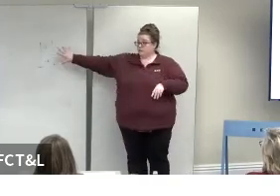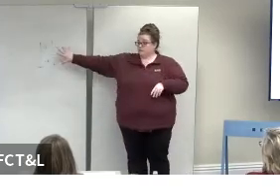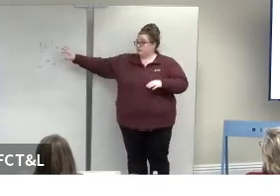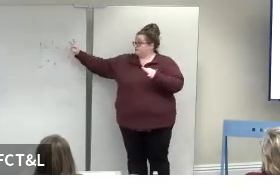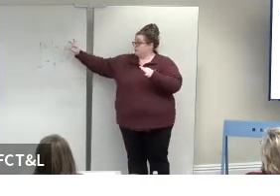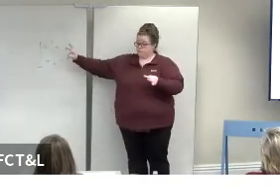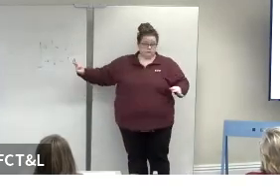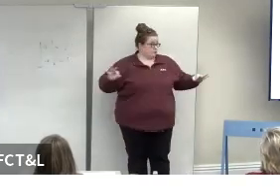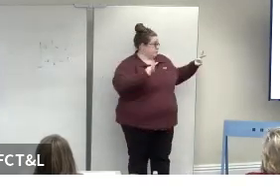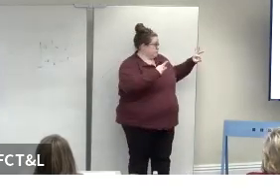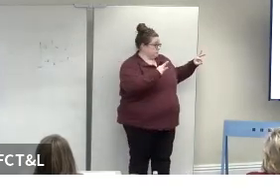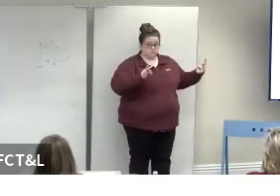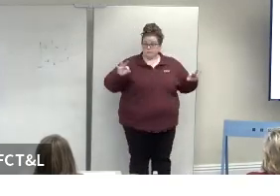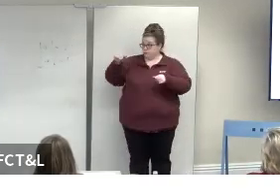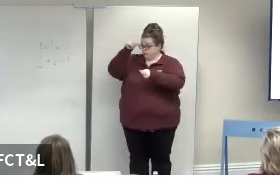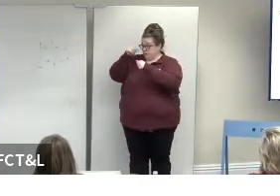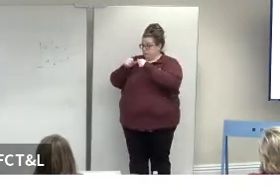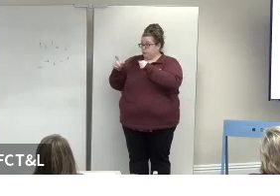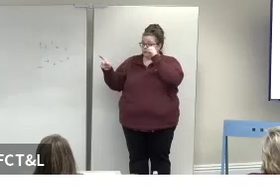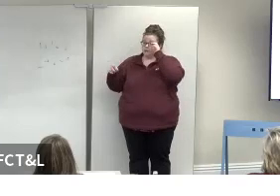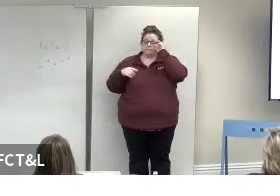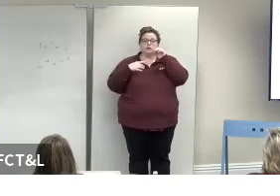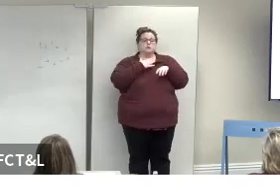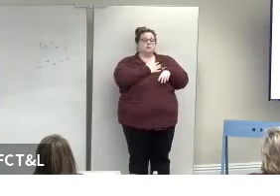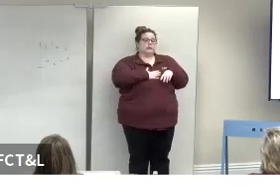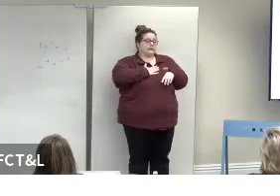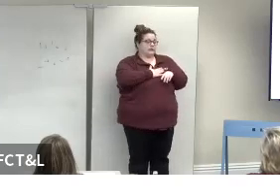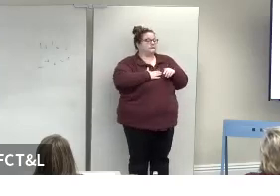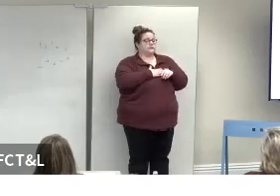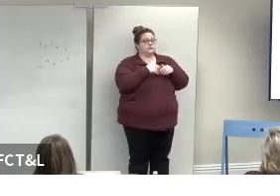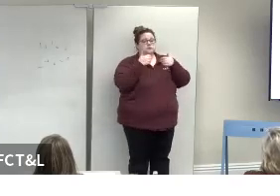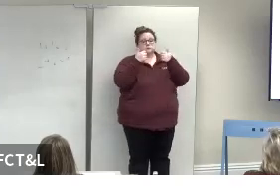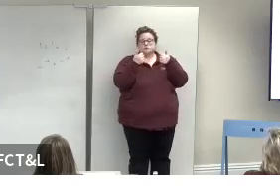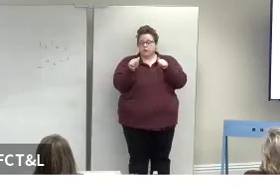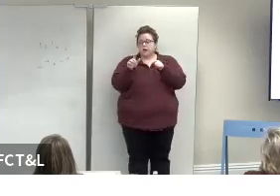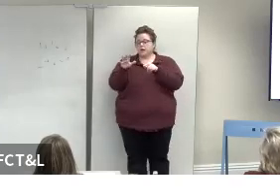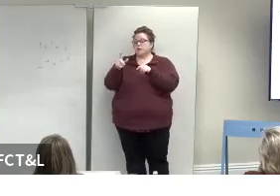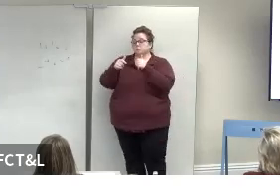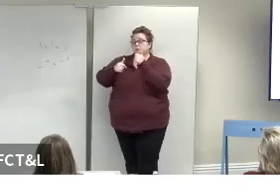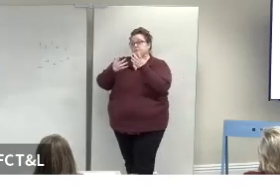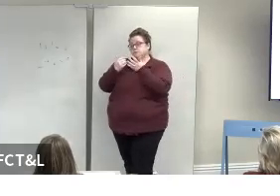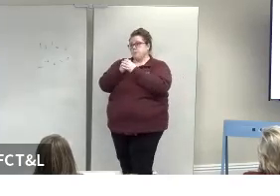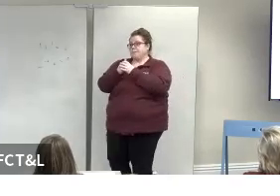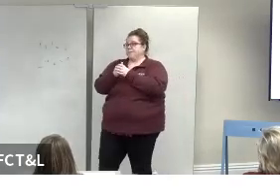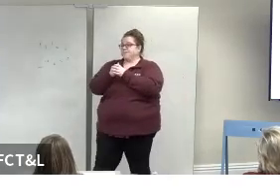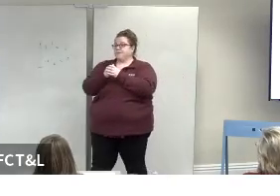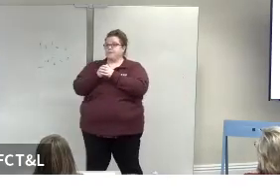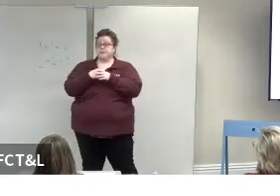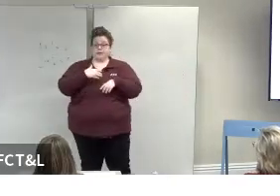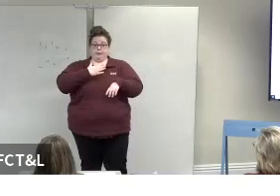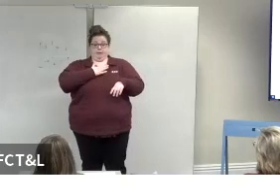Okay, if you remember the math example of looking back and forth to the interpreter, I would ask that